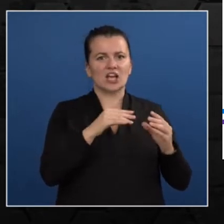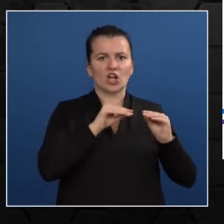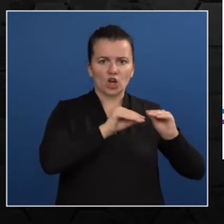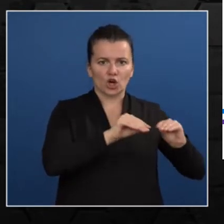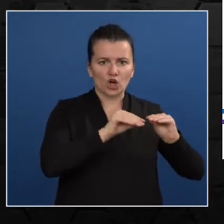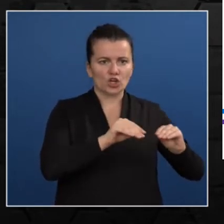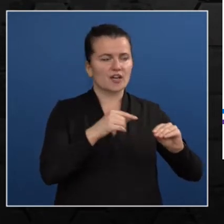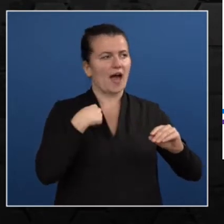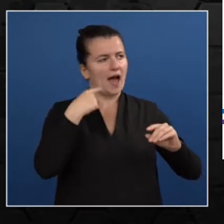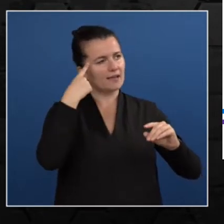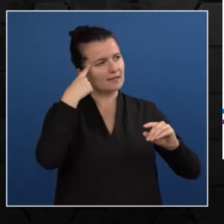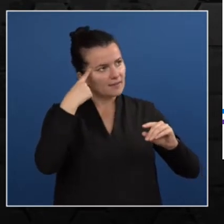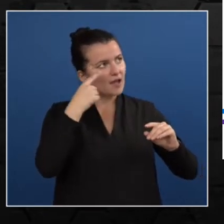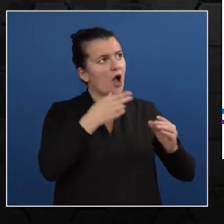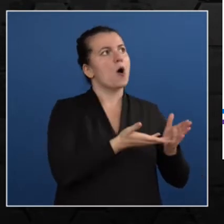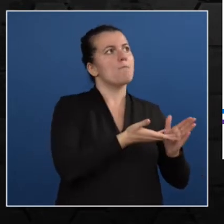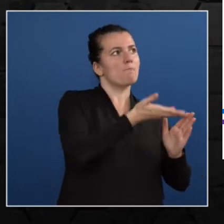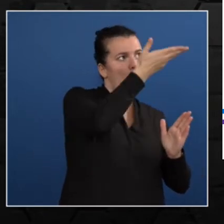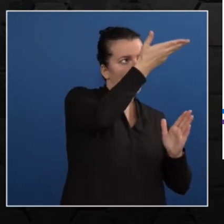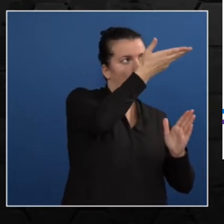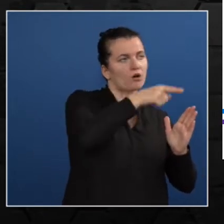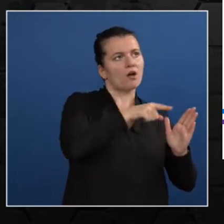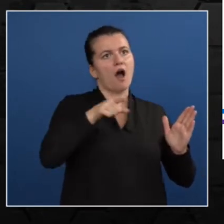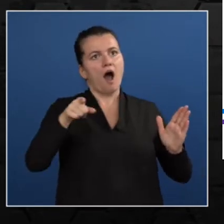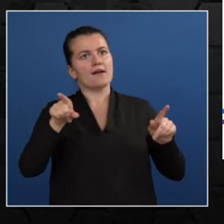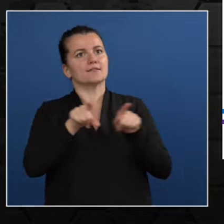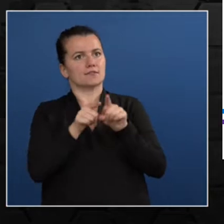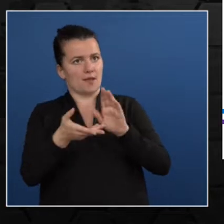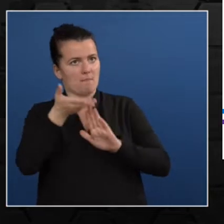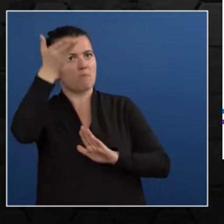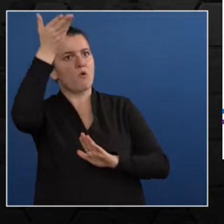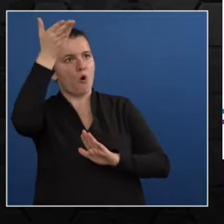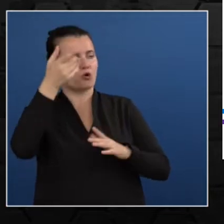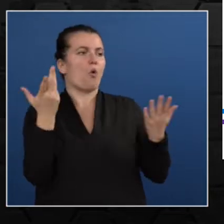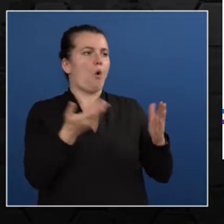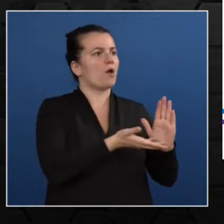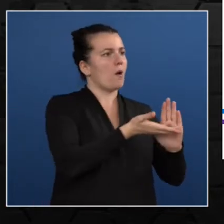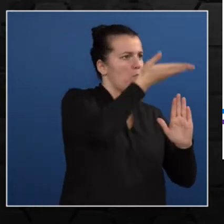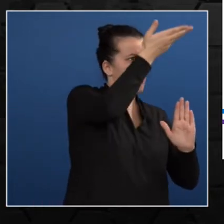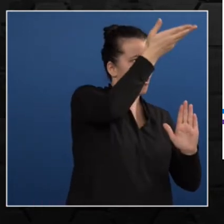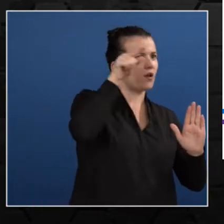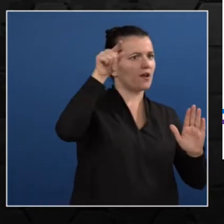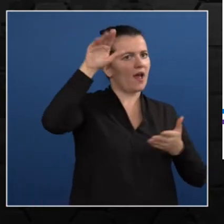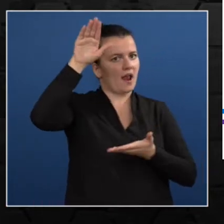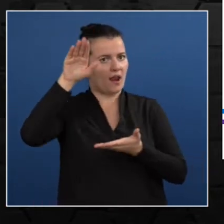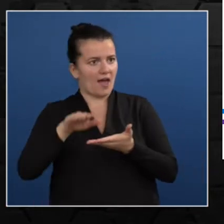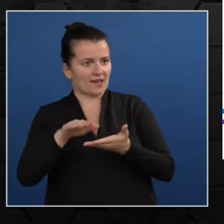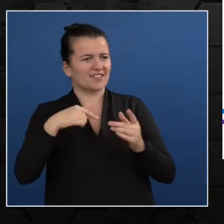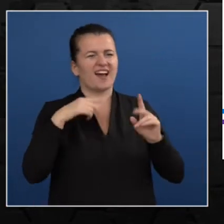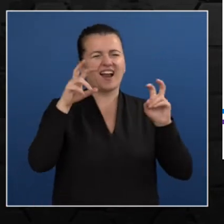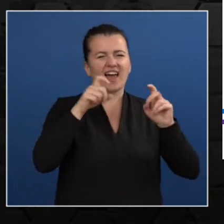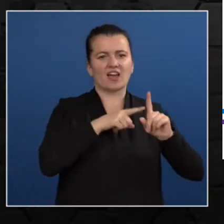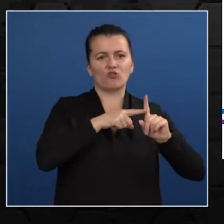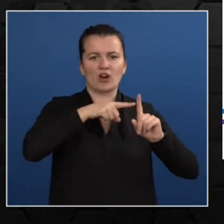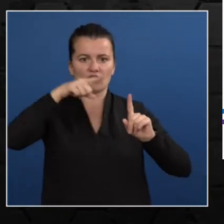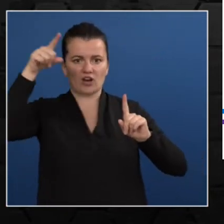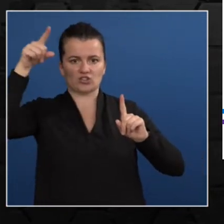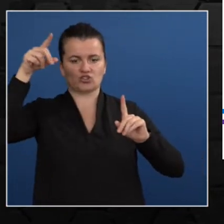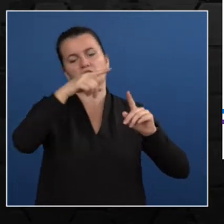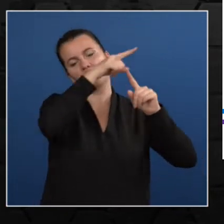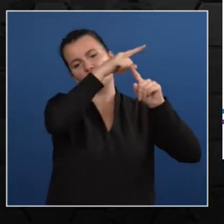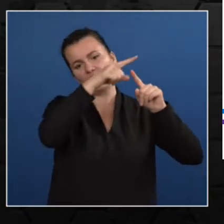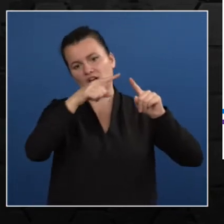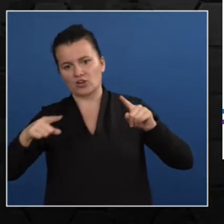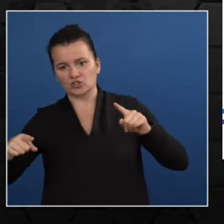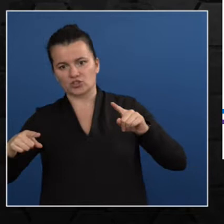something that is continuous, that comes under the domain of supervised regression. And when you're dealing with